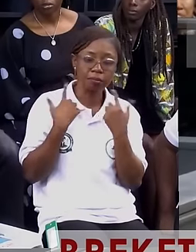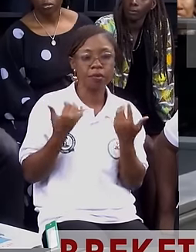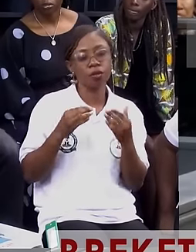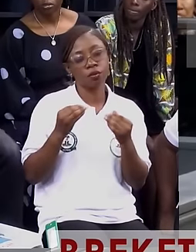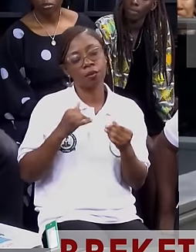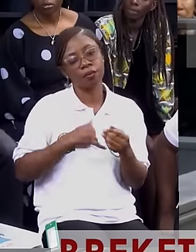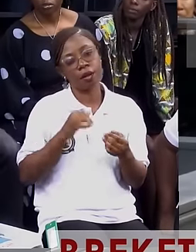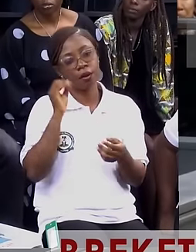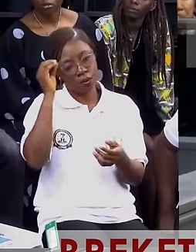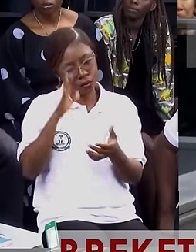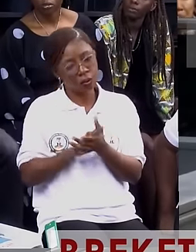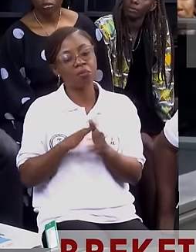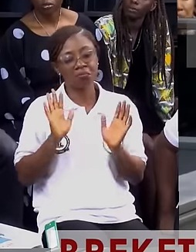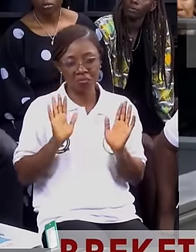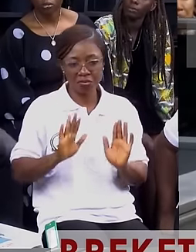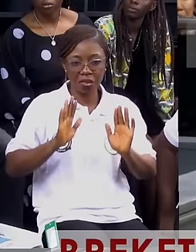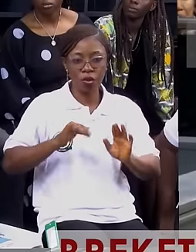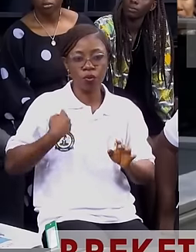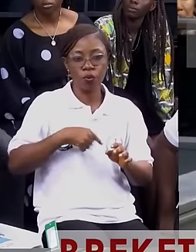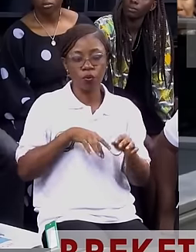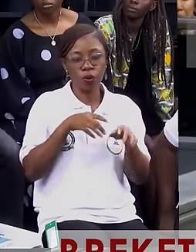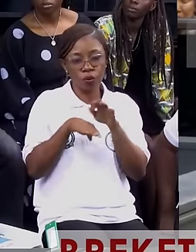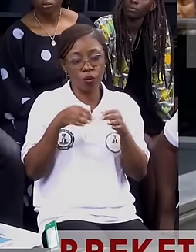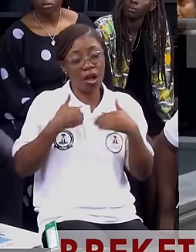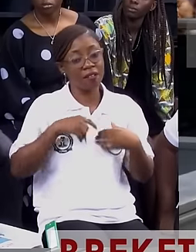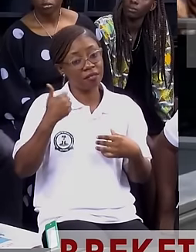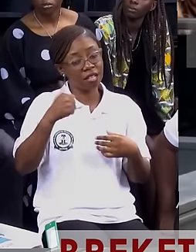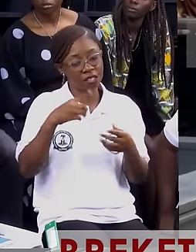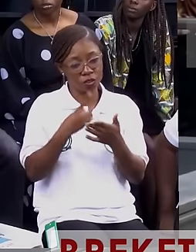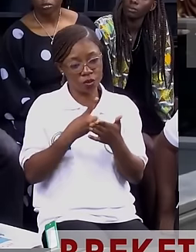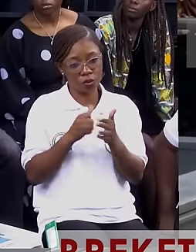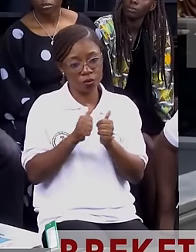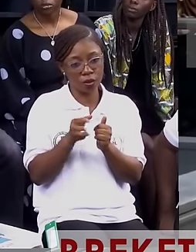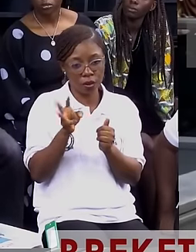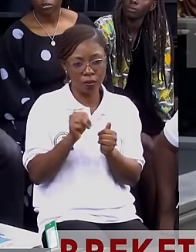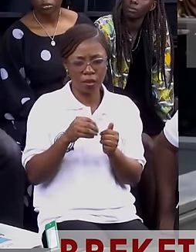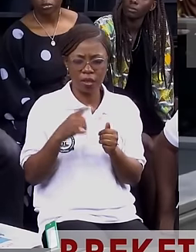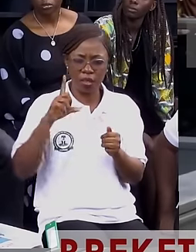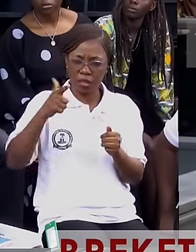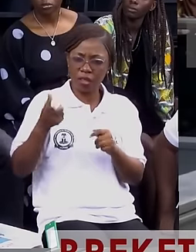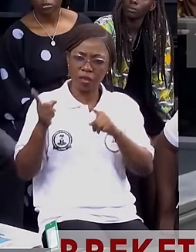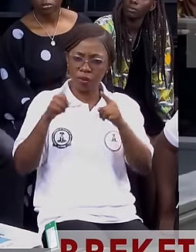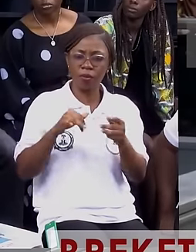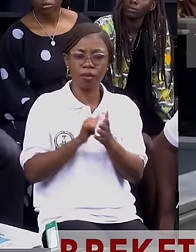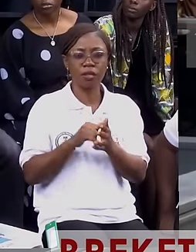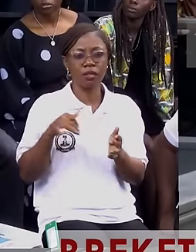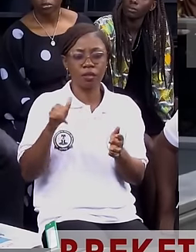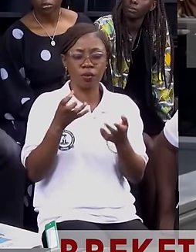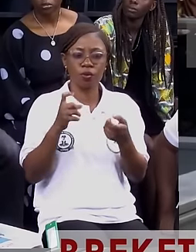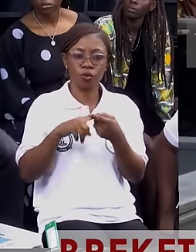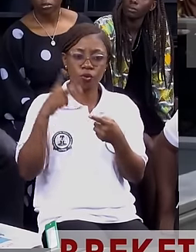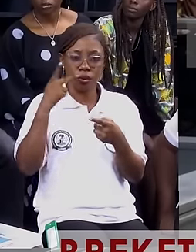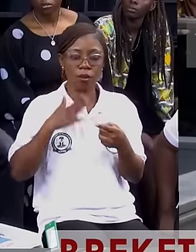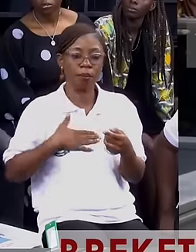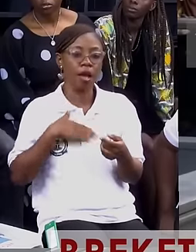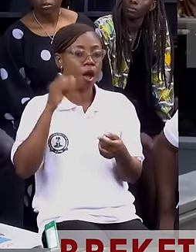my husband said we should just, because we don't have any discussion with them. So later on, they now came that they want to see my husband's phone. They want to